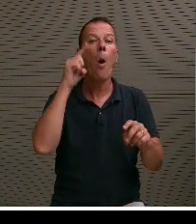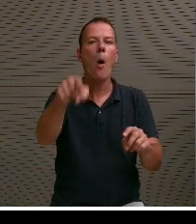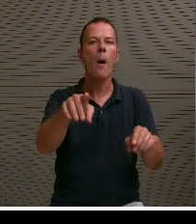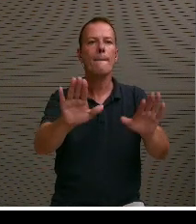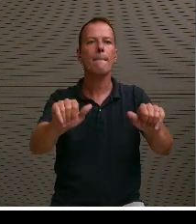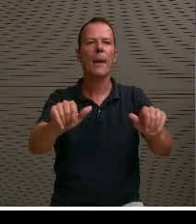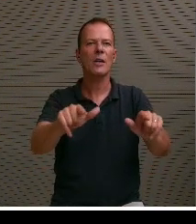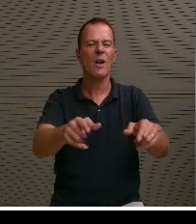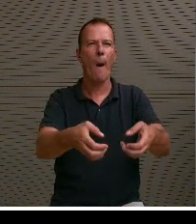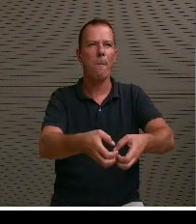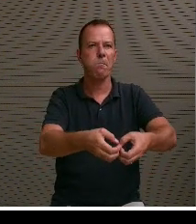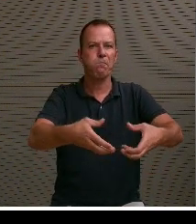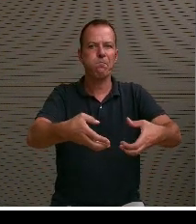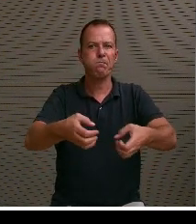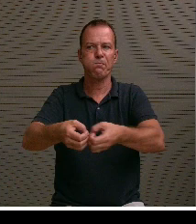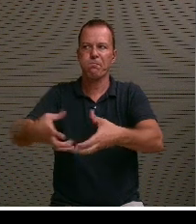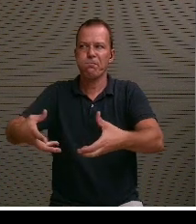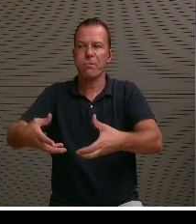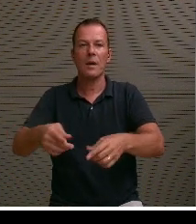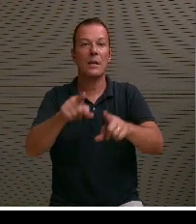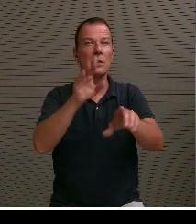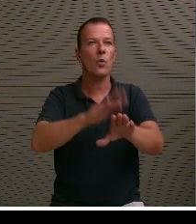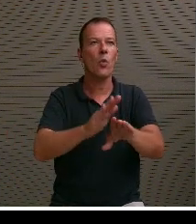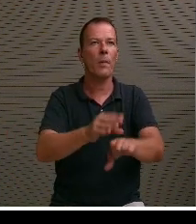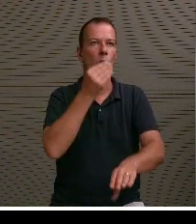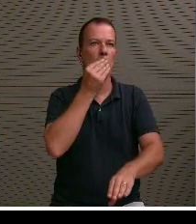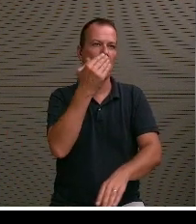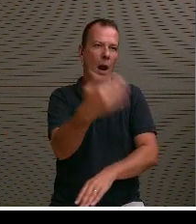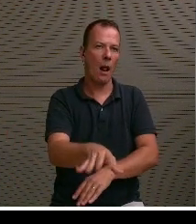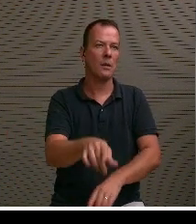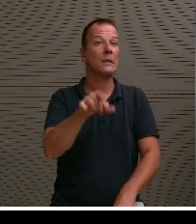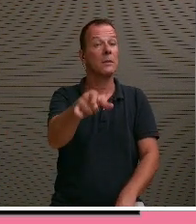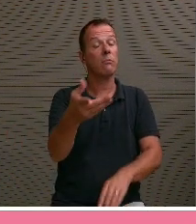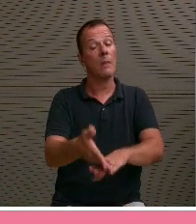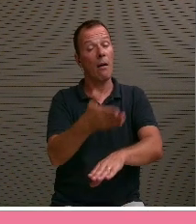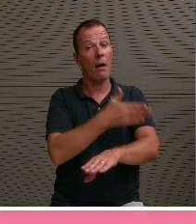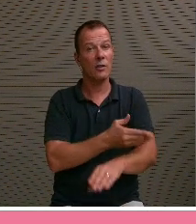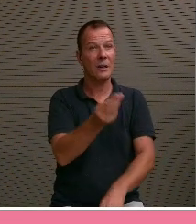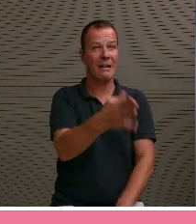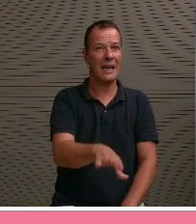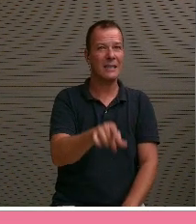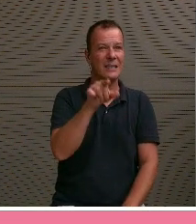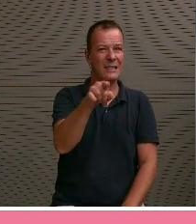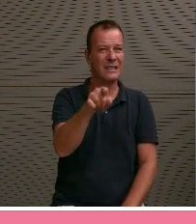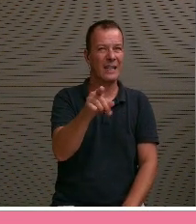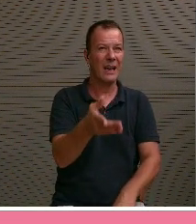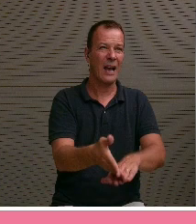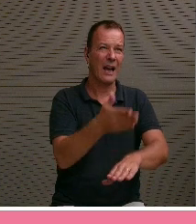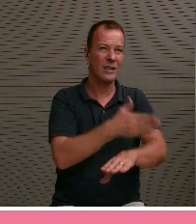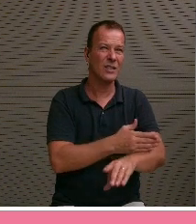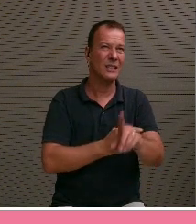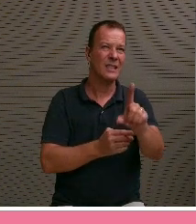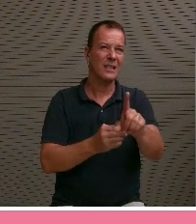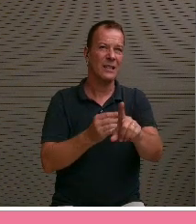swollen. So this is malnutrition. And so before she was like that, and after we could say, well, I'm showing